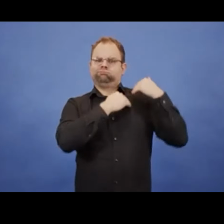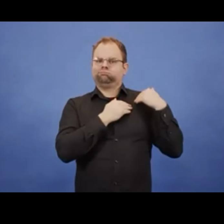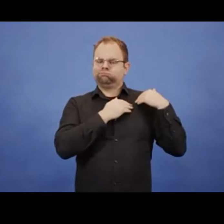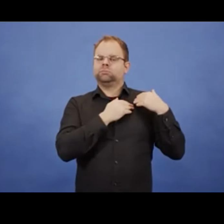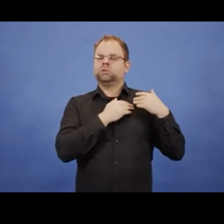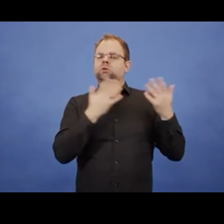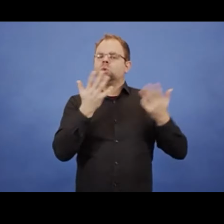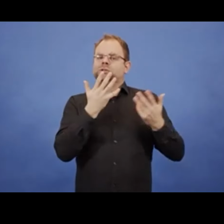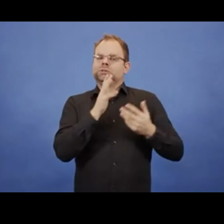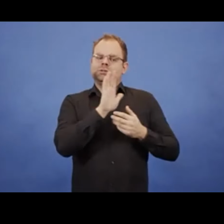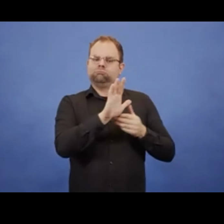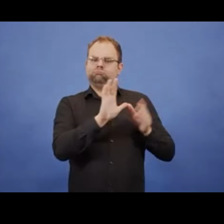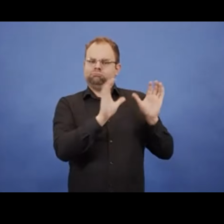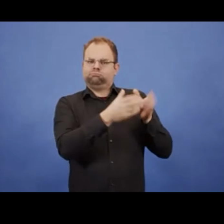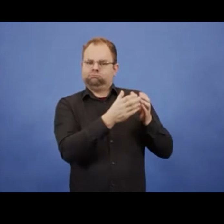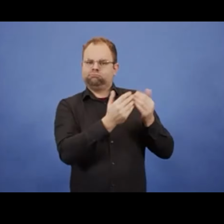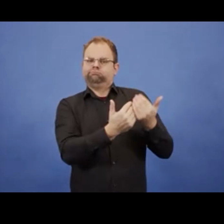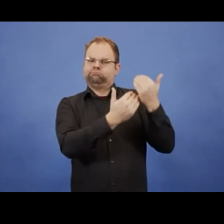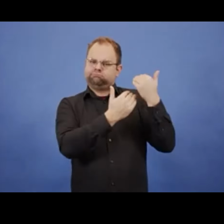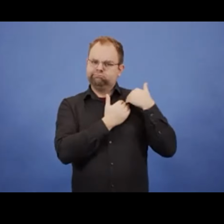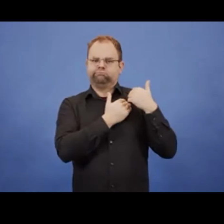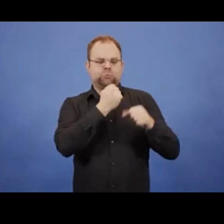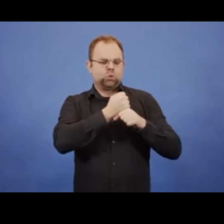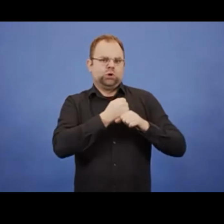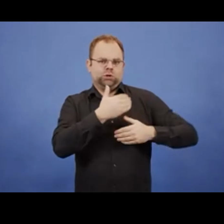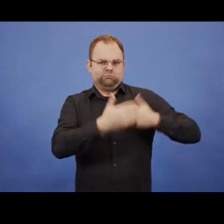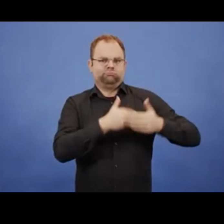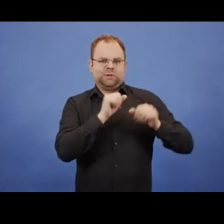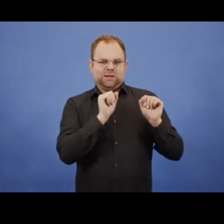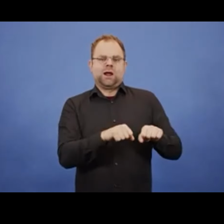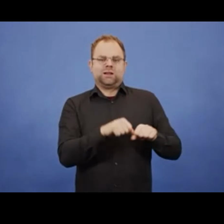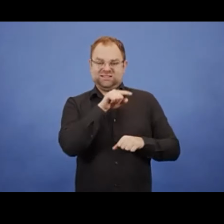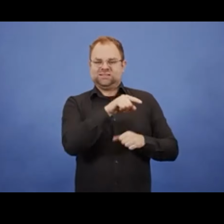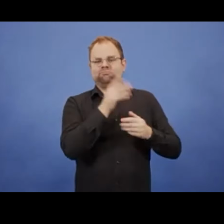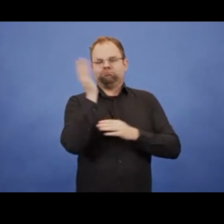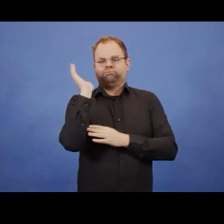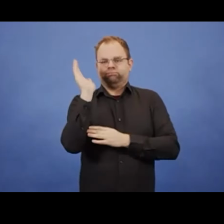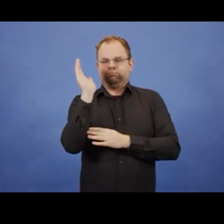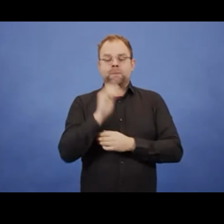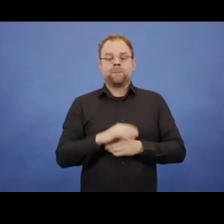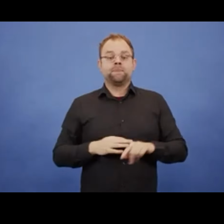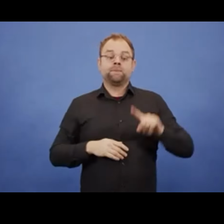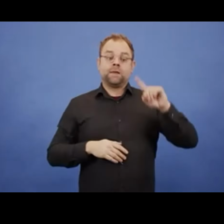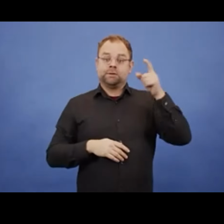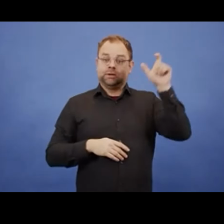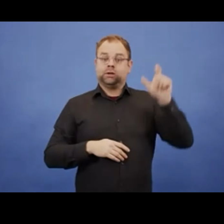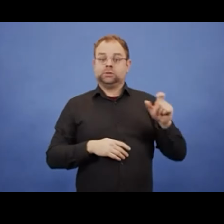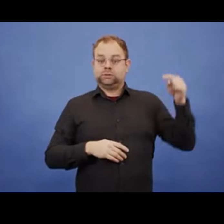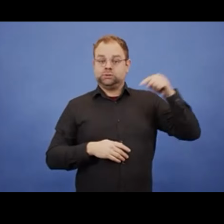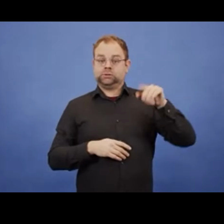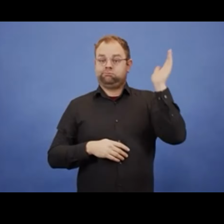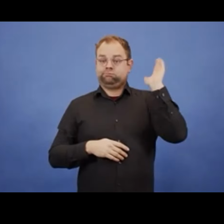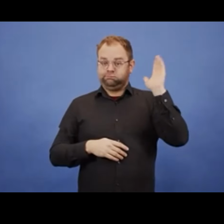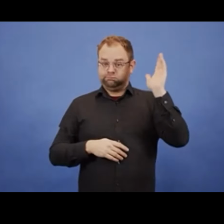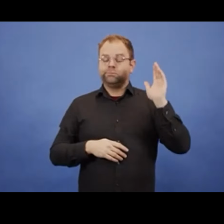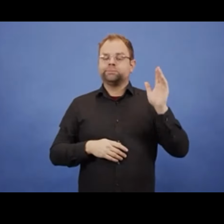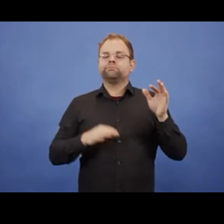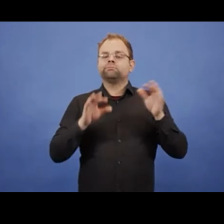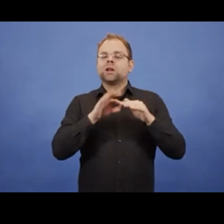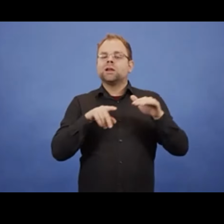status determination. She is herself a refugee status determination officer and